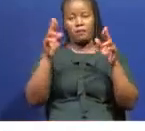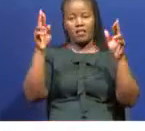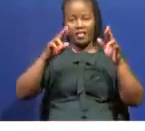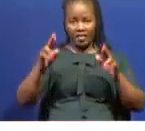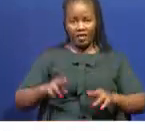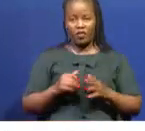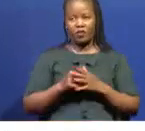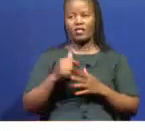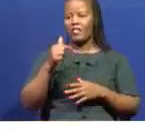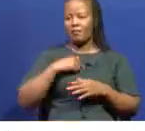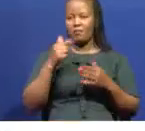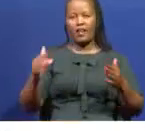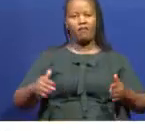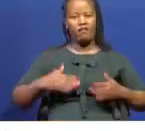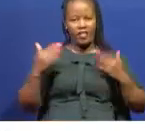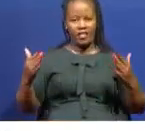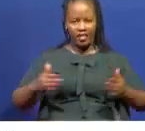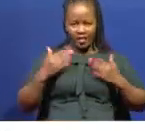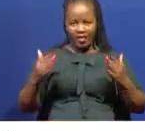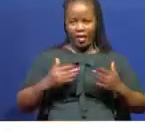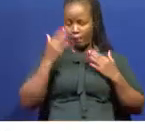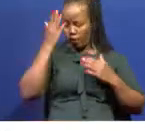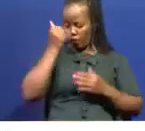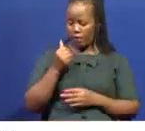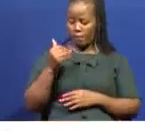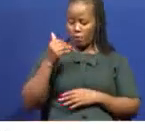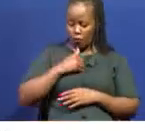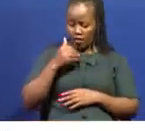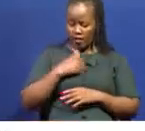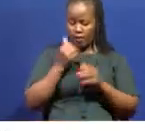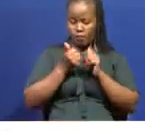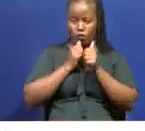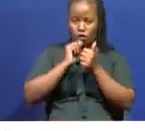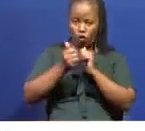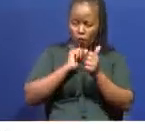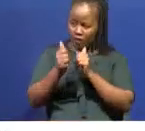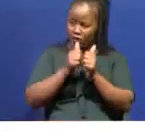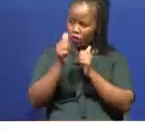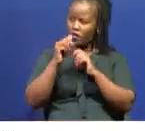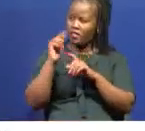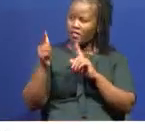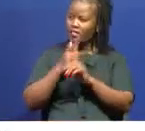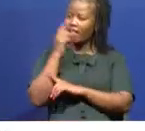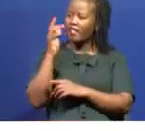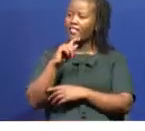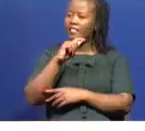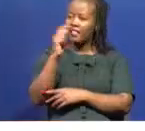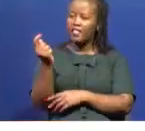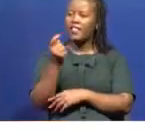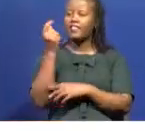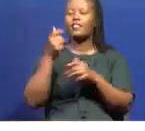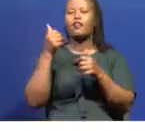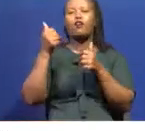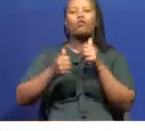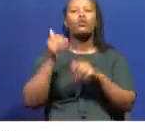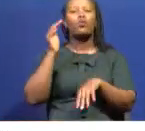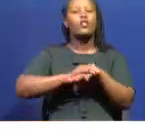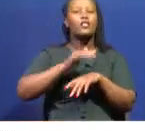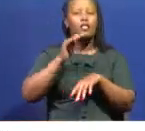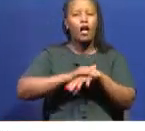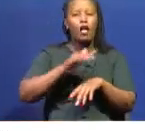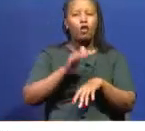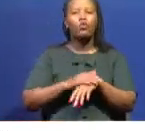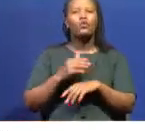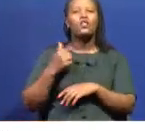so grateful we had the Sunshine Development Tour start in Kenya, which was an amazing pathway for